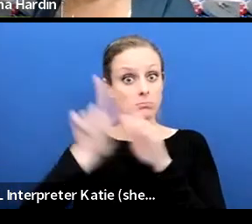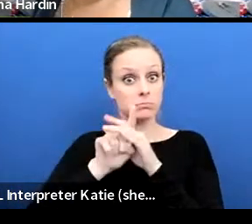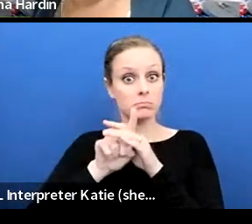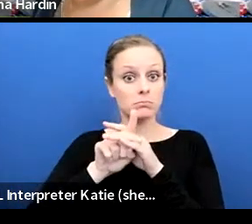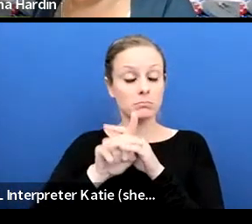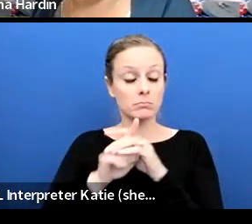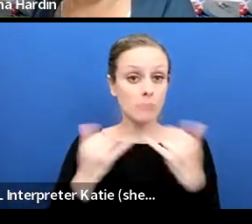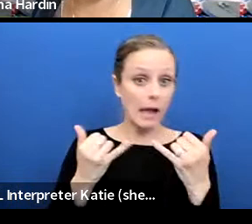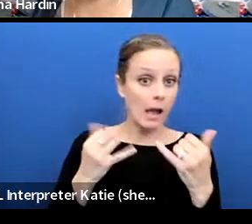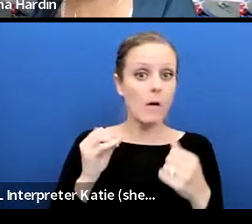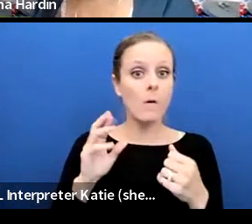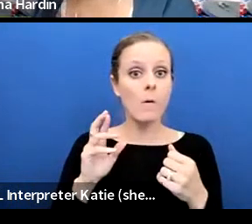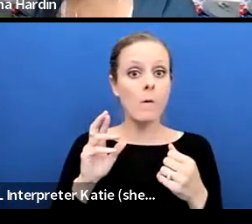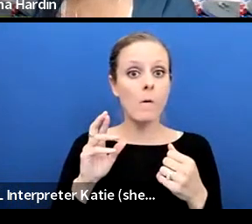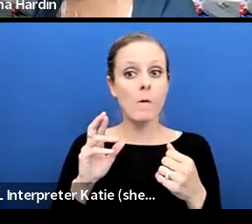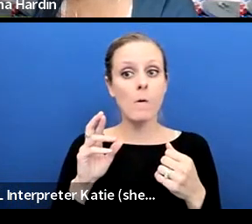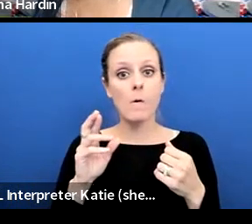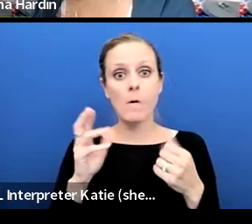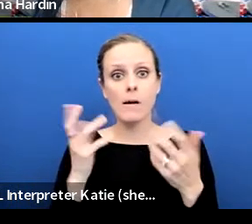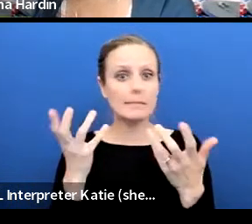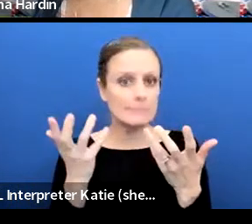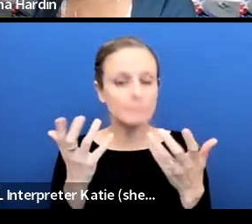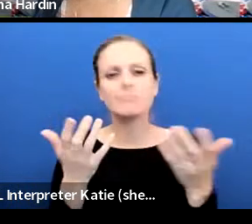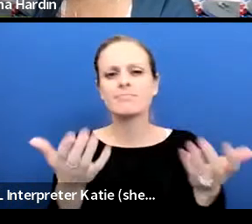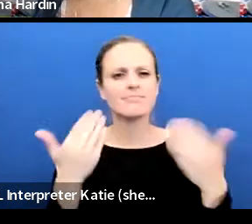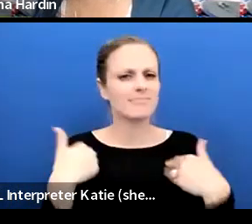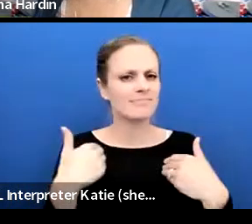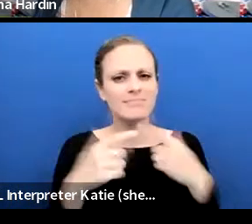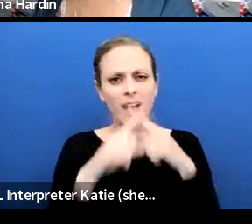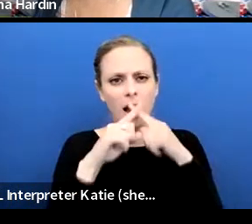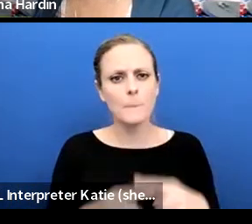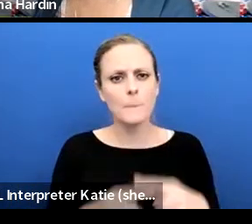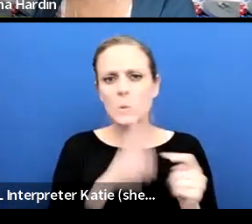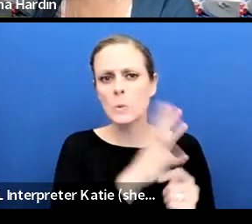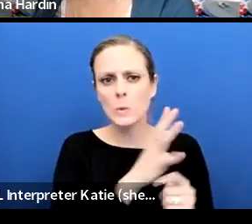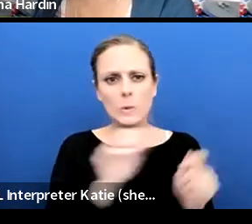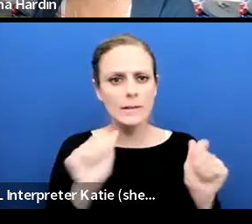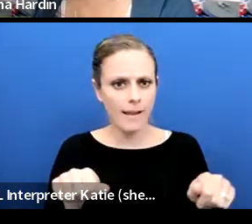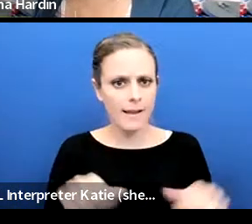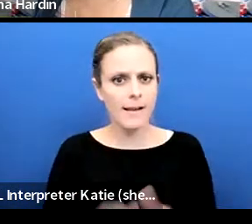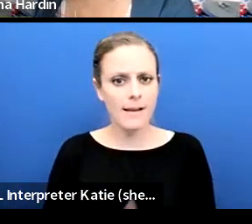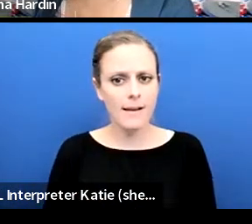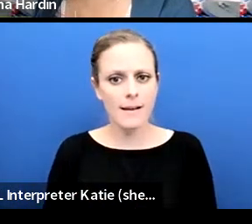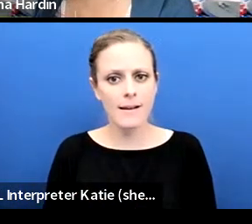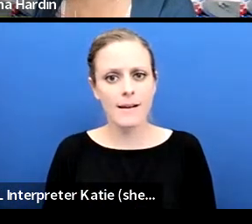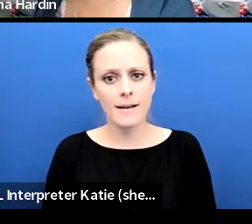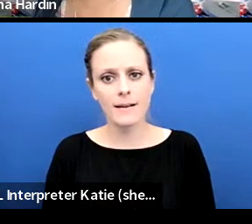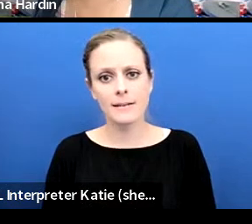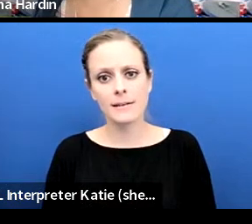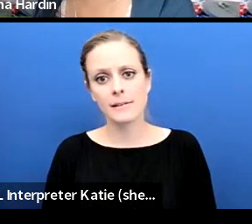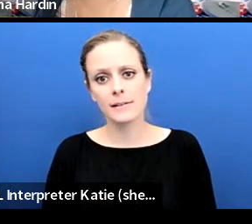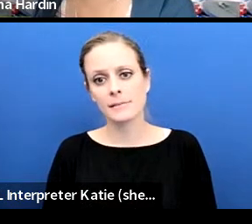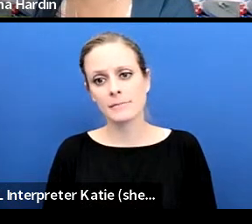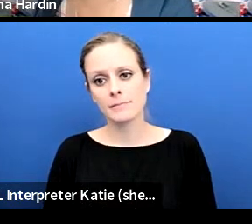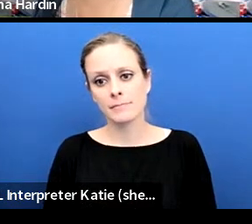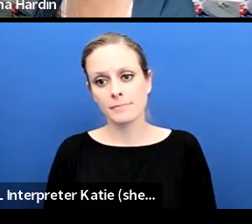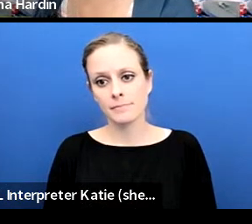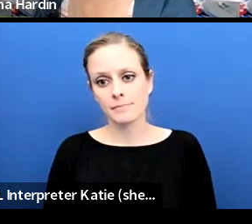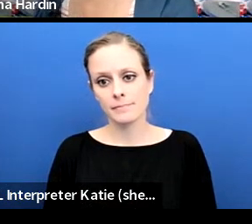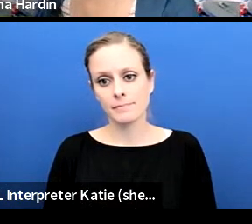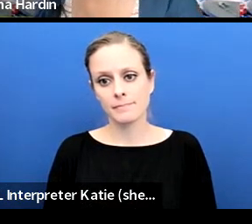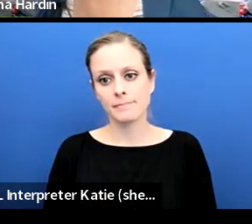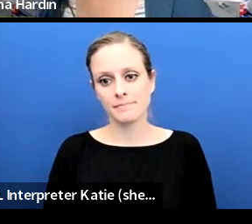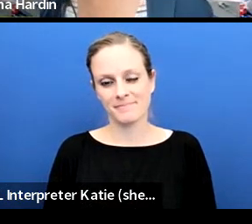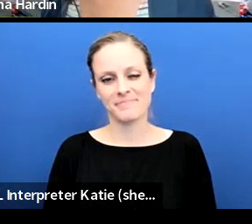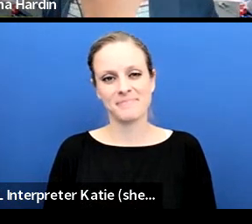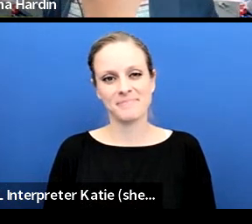maybe you've thought of something. Please feel free to unmute yourself at this point, and you can feel free to just ask